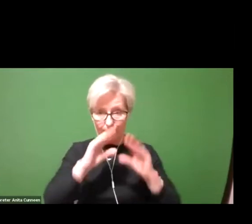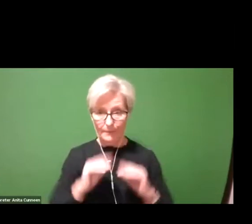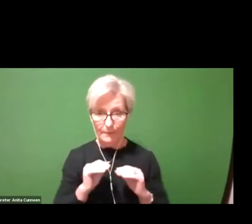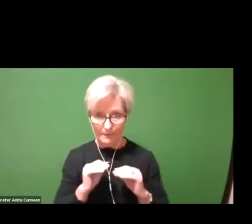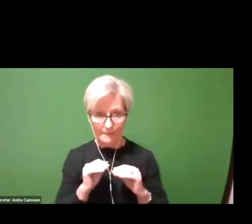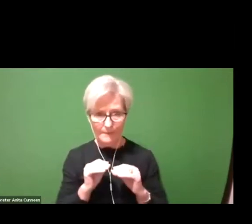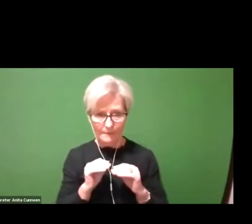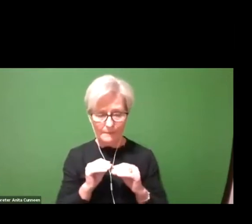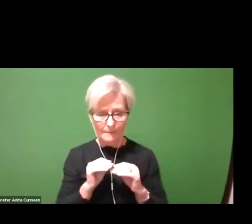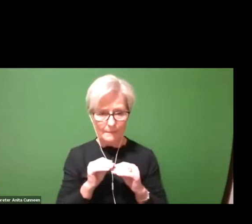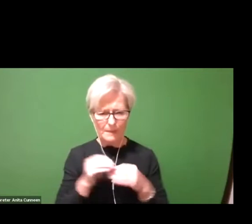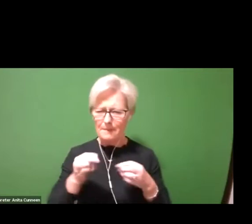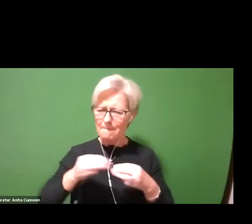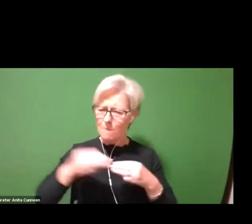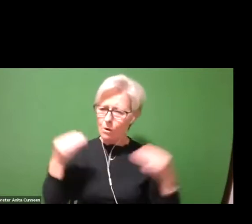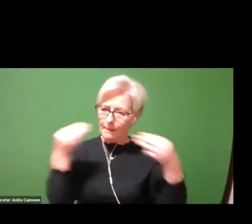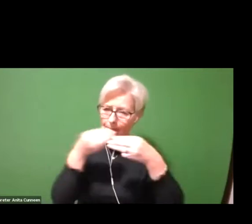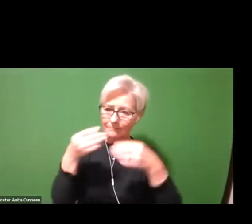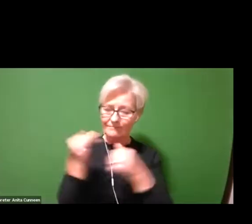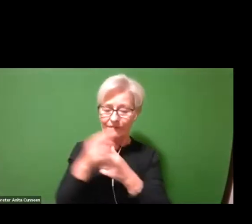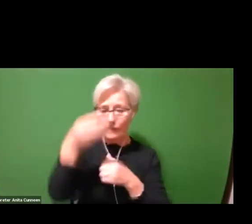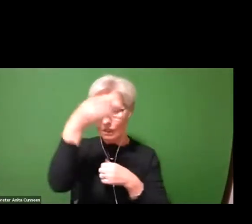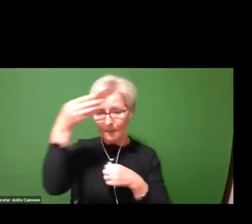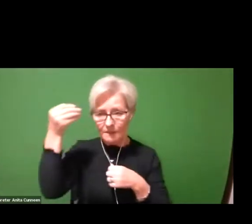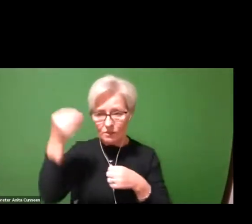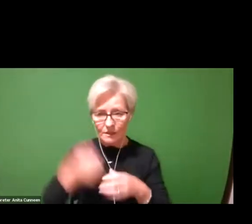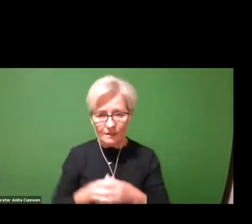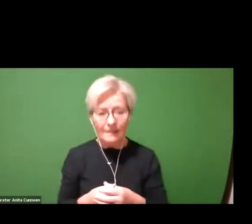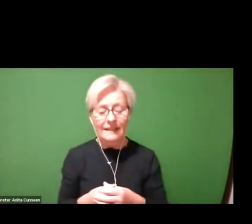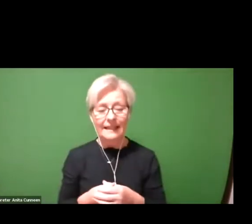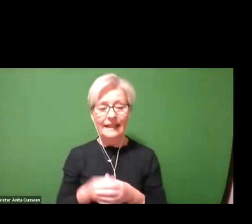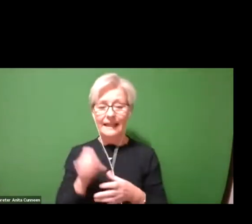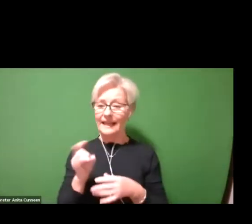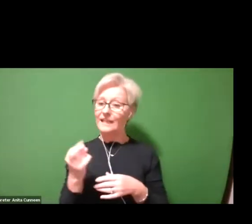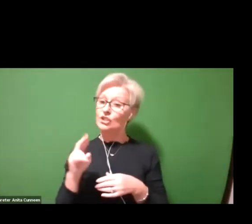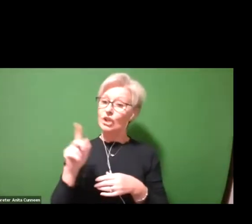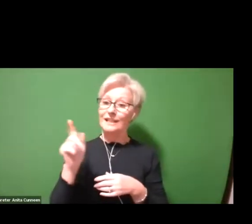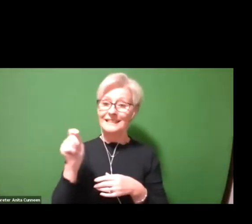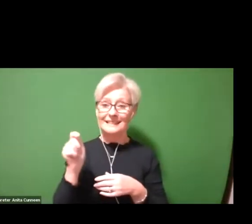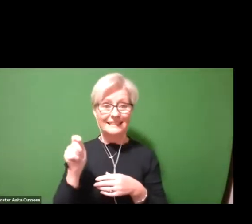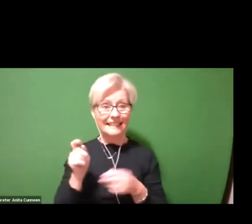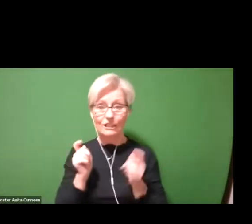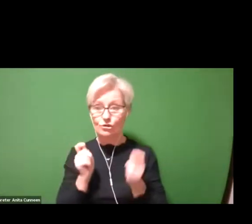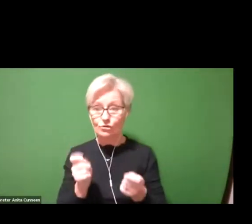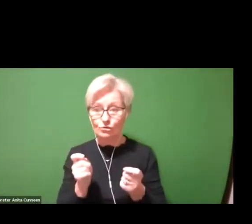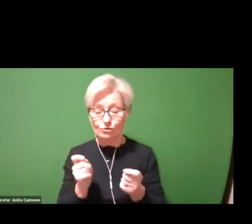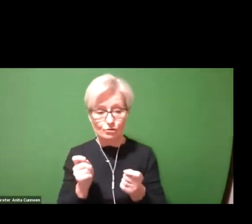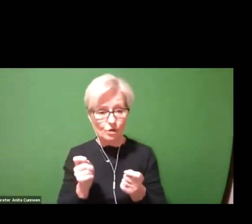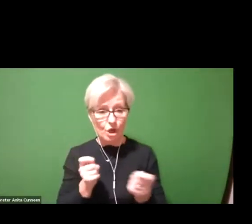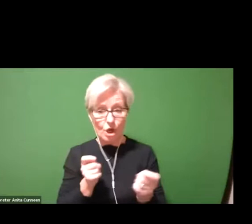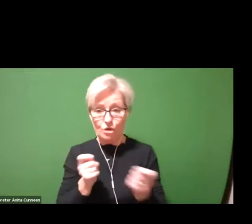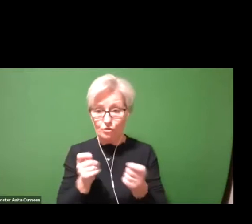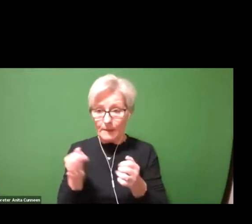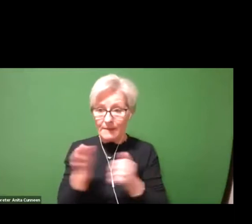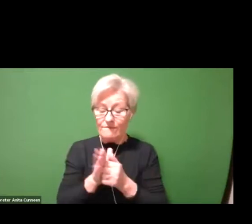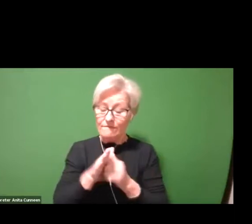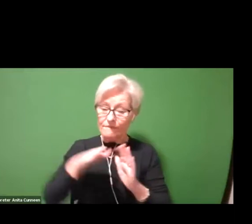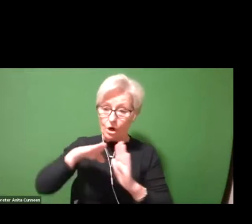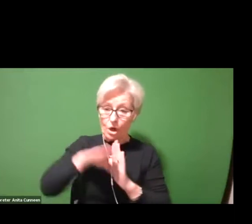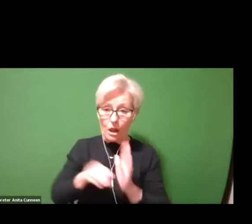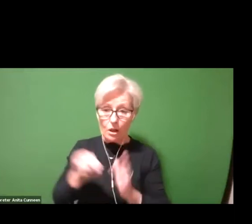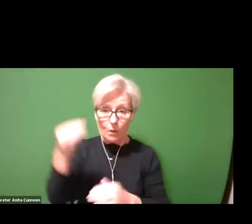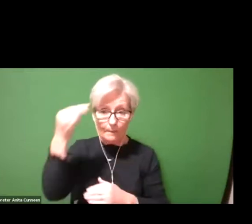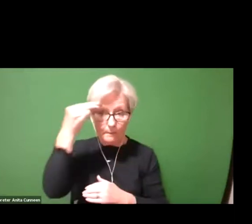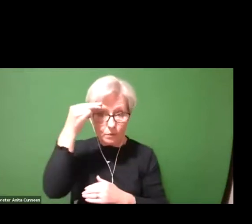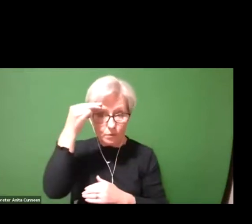protective for dementia. HRT is a recommended treatment for low mood in women as a result of the menopause. Many women